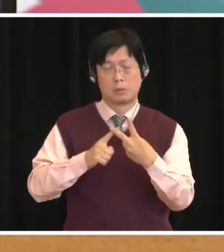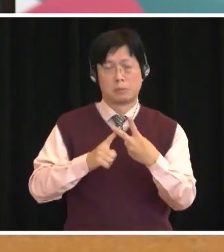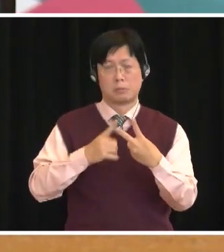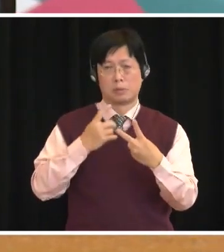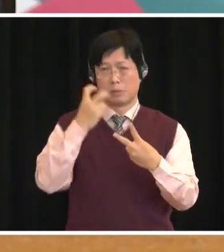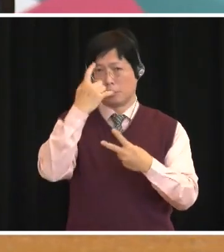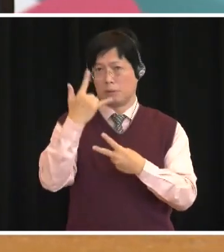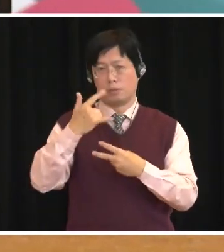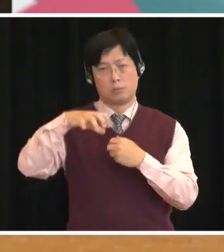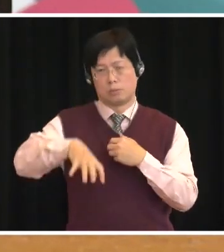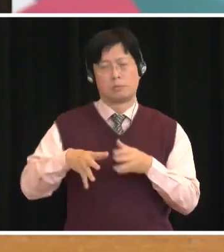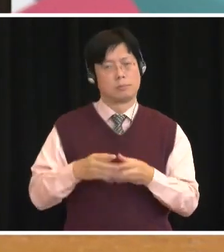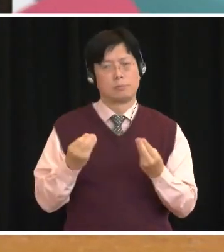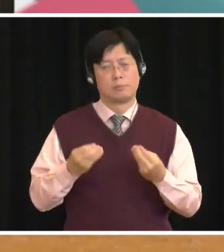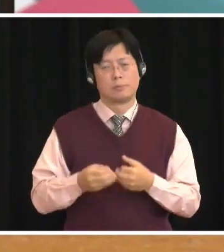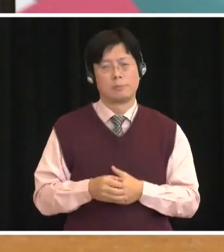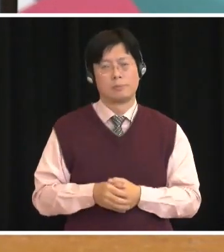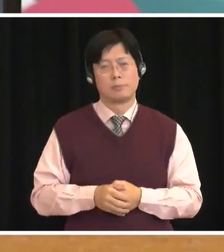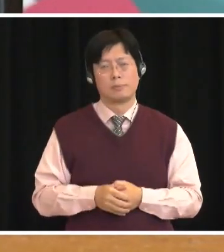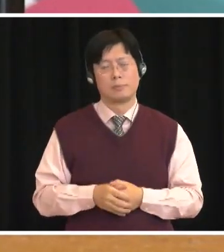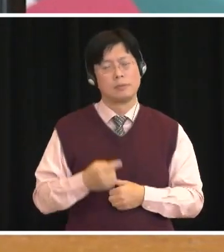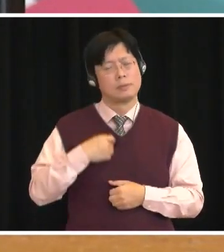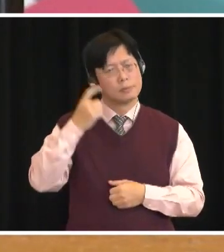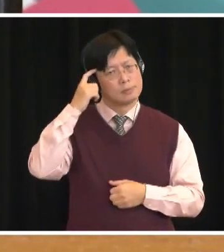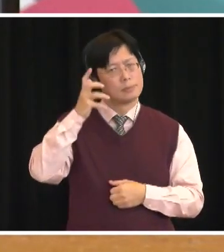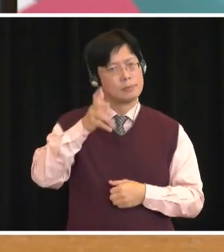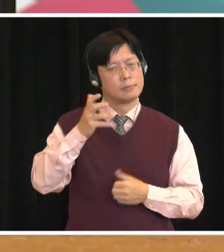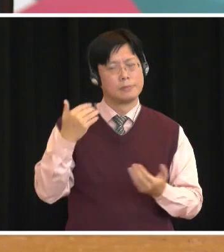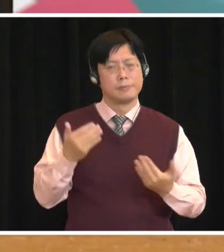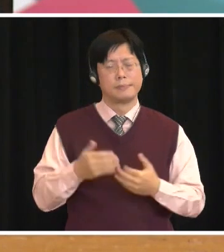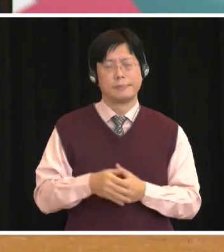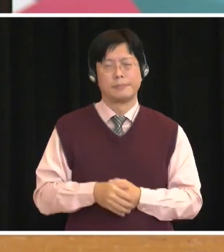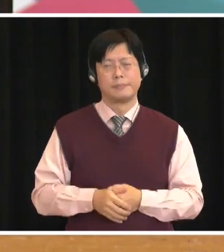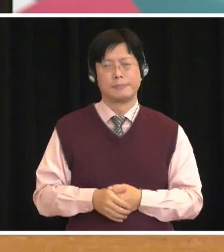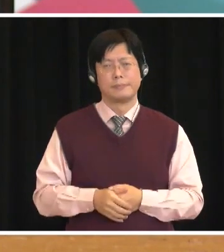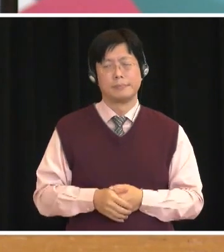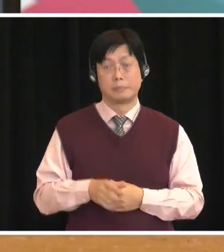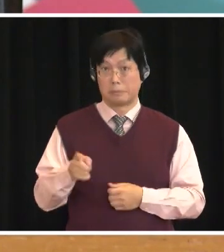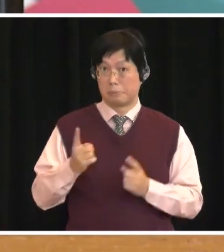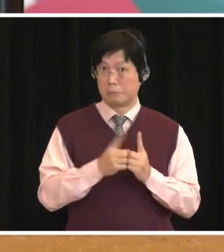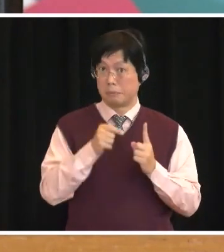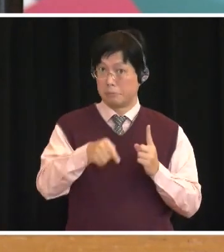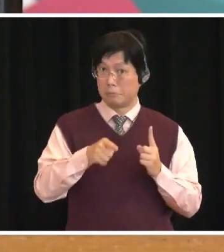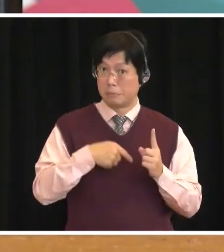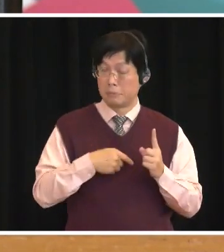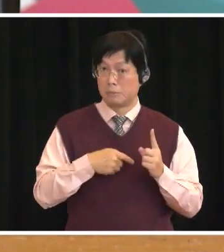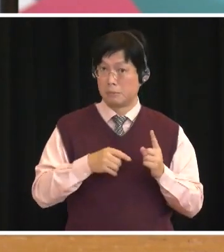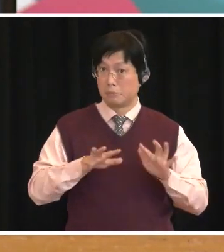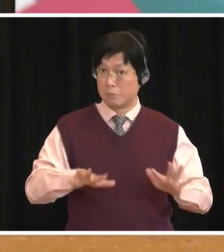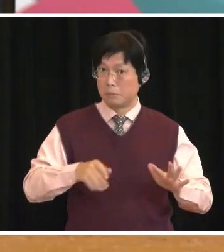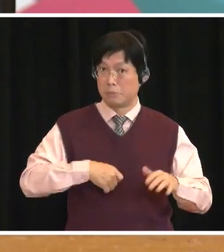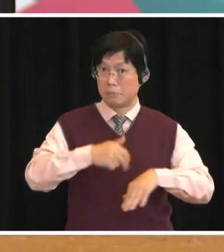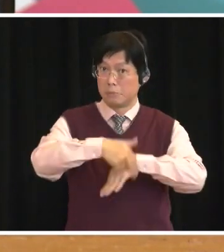cuff at this point, but I wonder if you have any comments on the extent to which